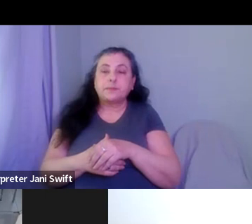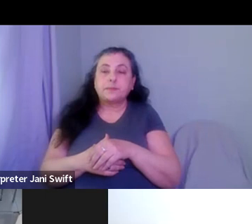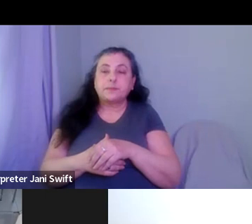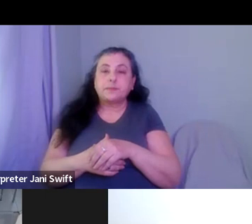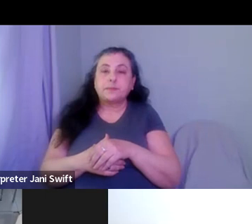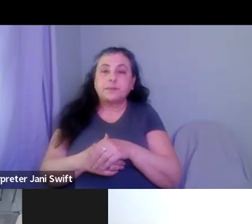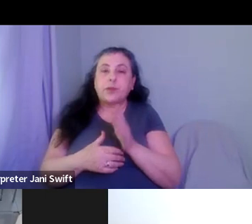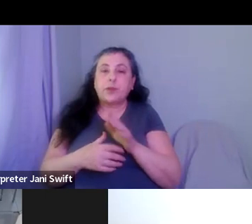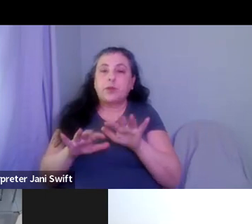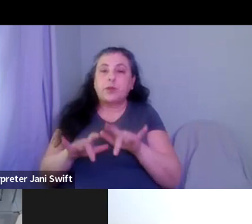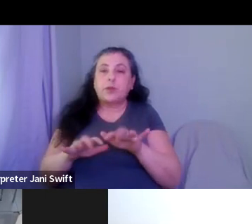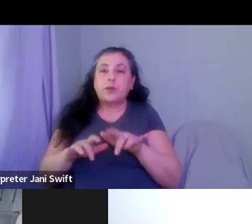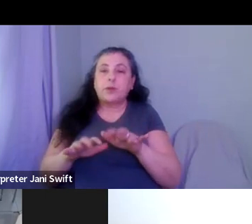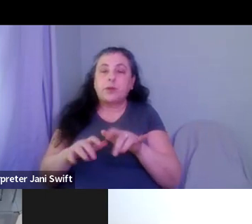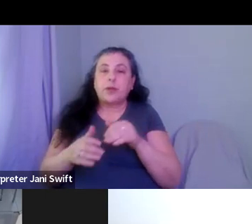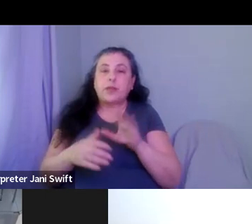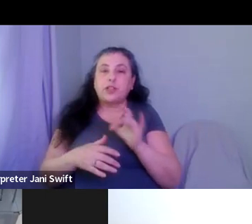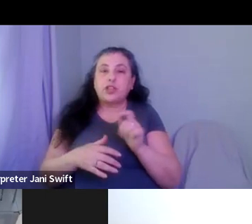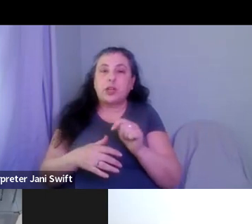They will be put in the chat.